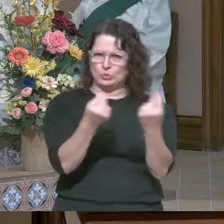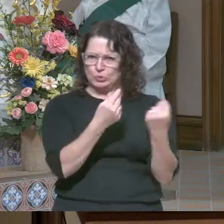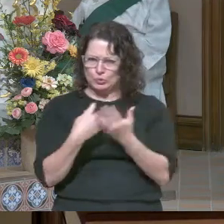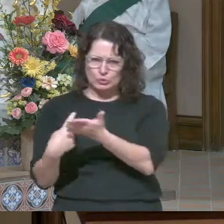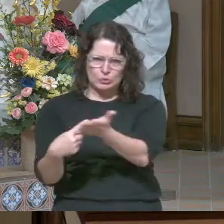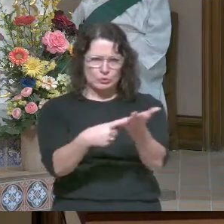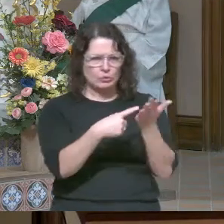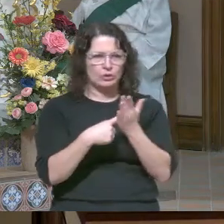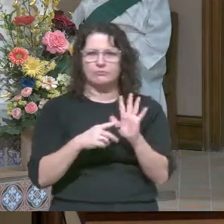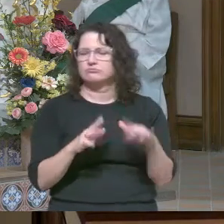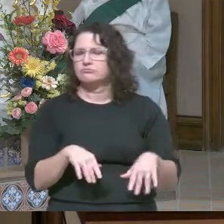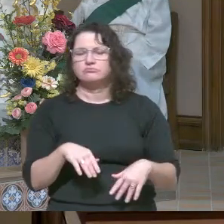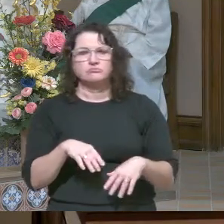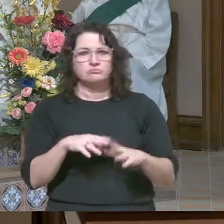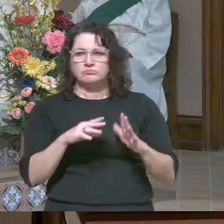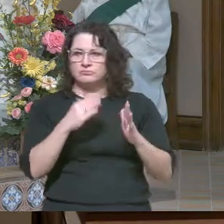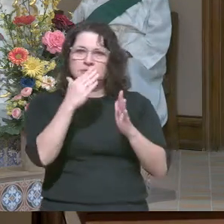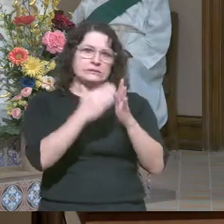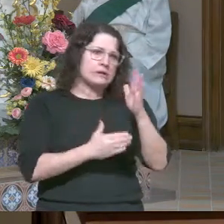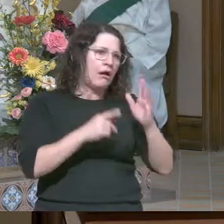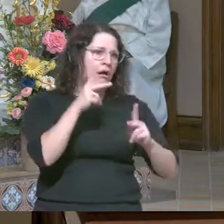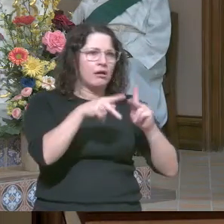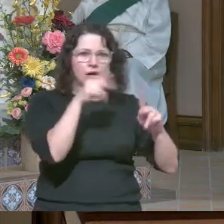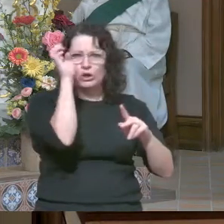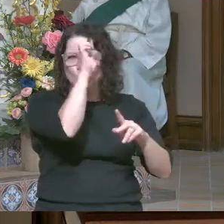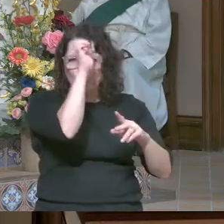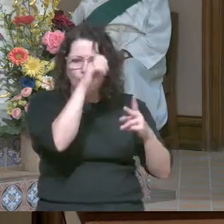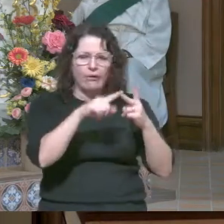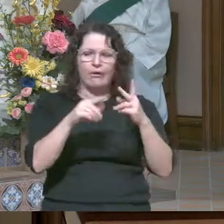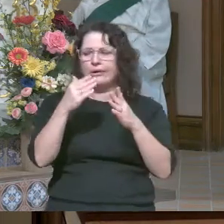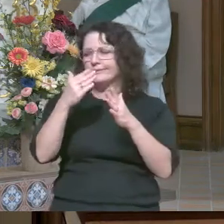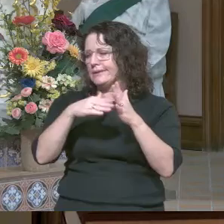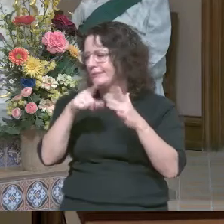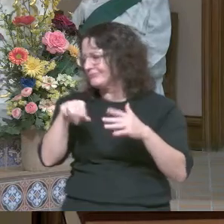And of course, everyone could remember. Some guys were in Europe, some were at Creighton here.